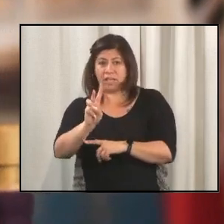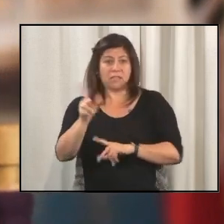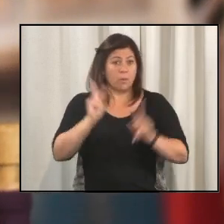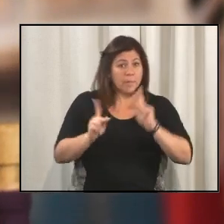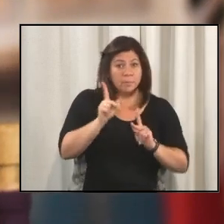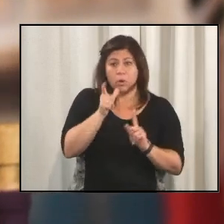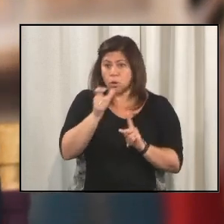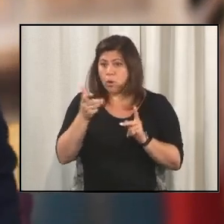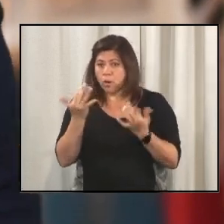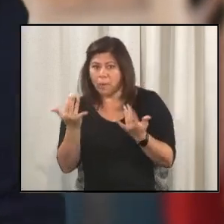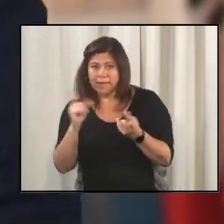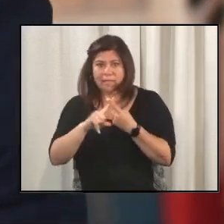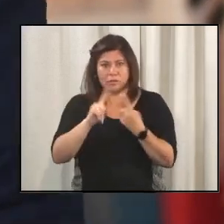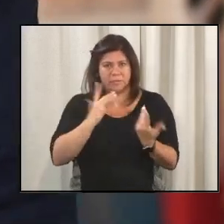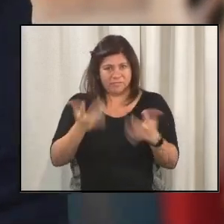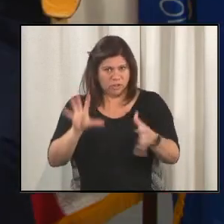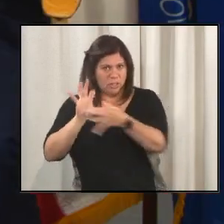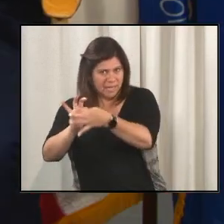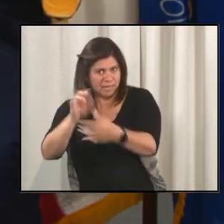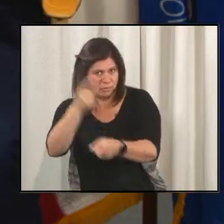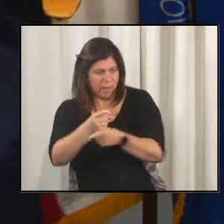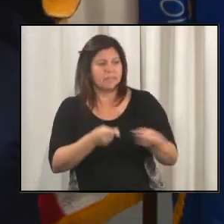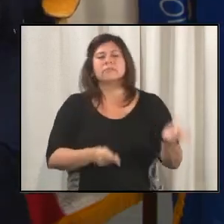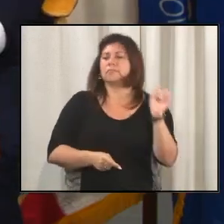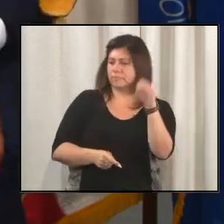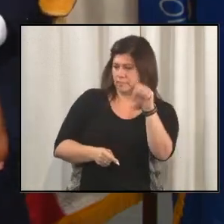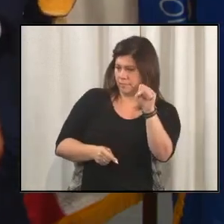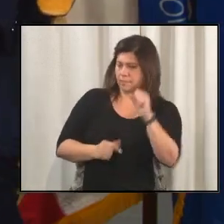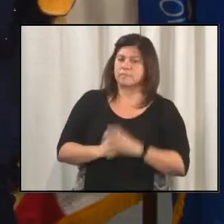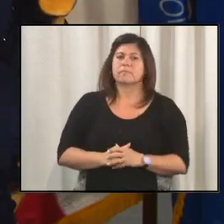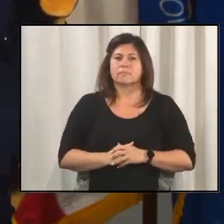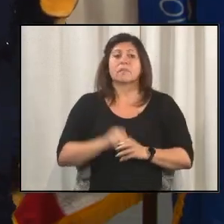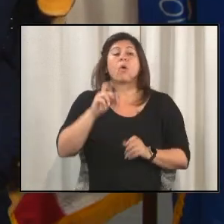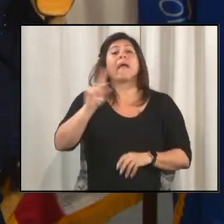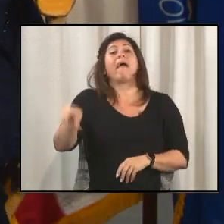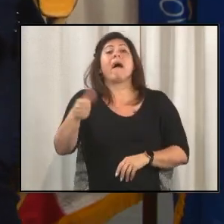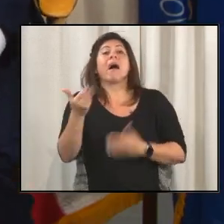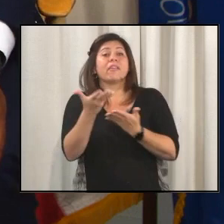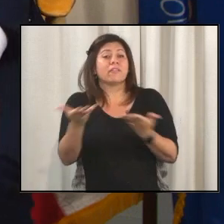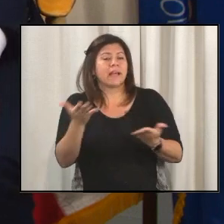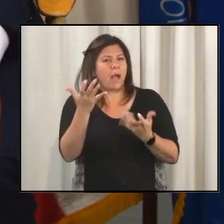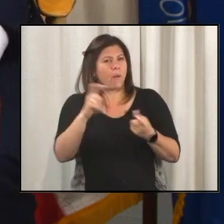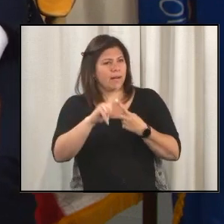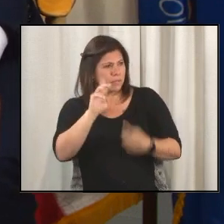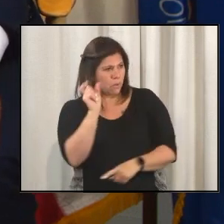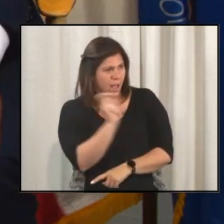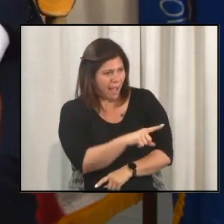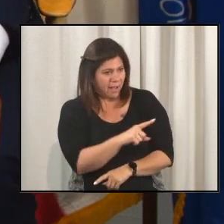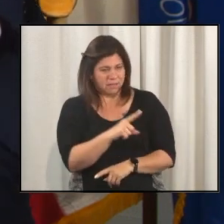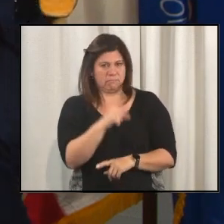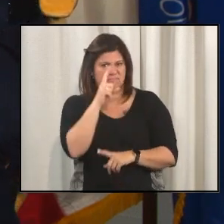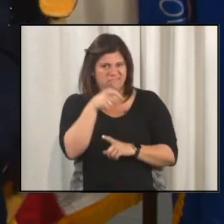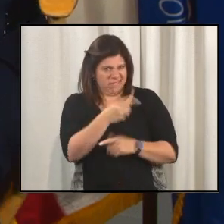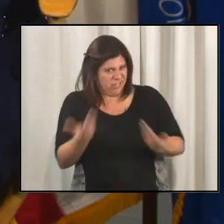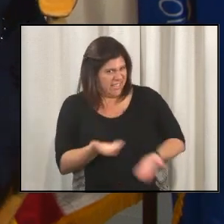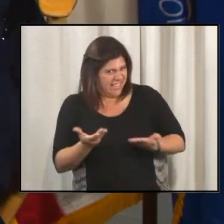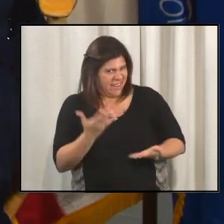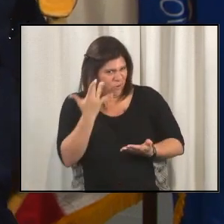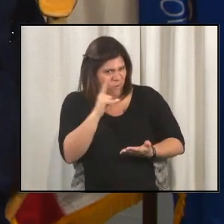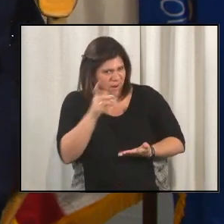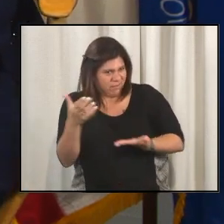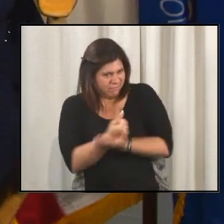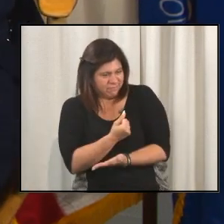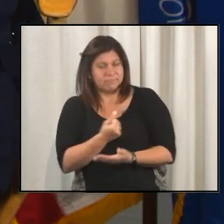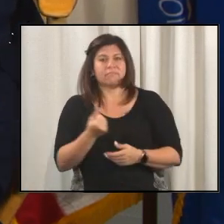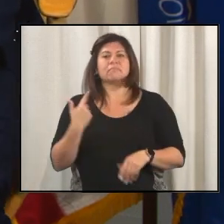connected with housing, right? Yes. So, okay, great. So one other thing I wanted to ask you while I have you here. So we've done